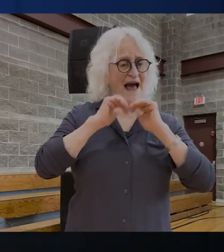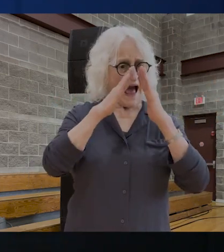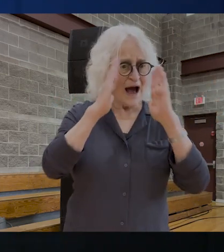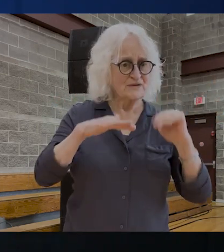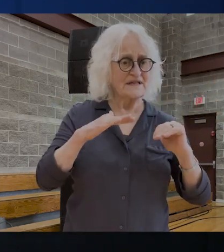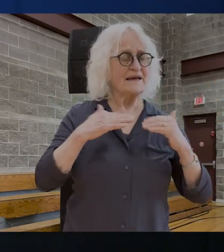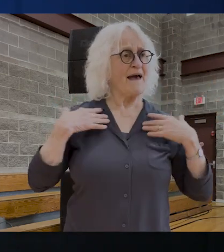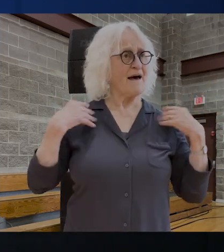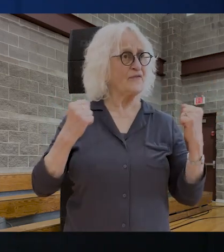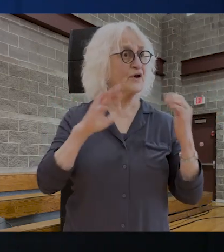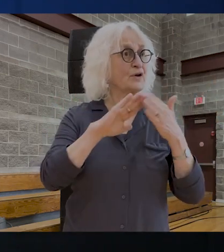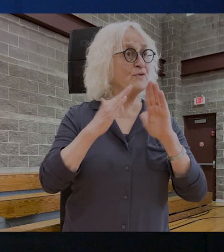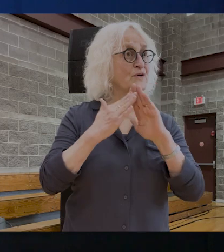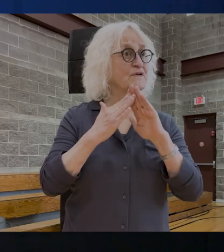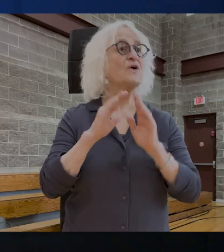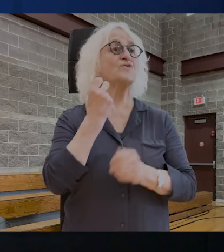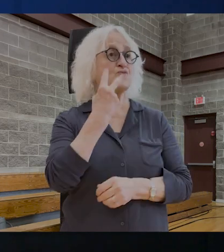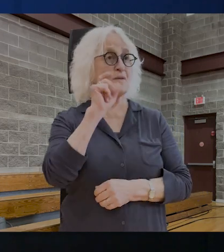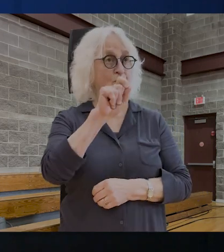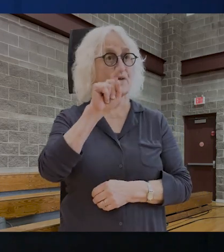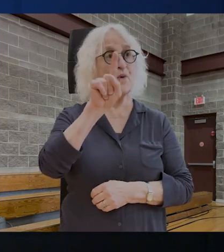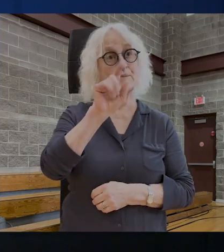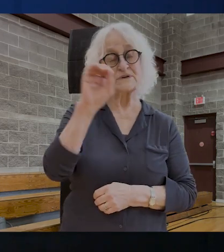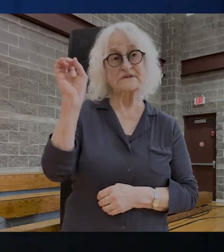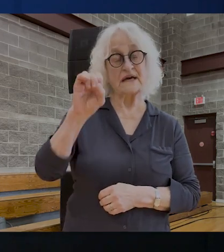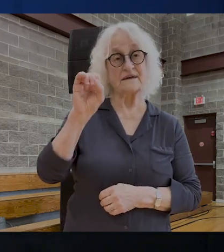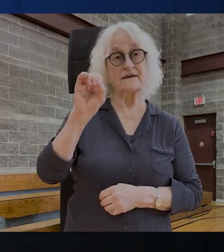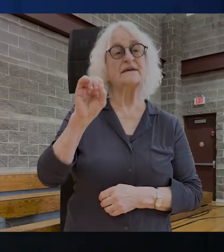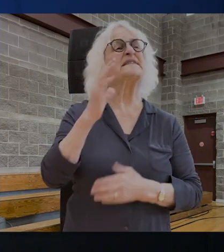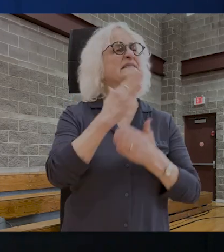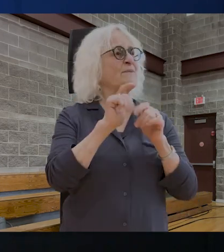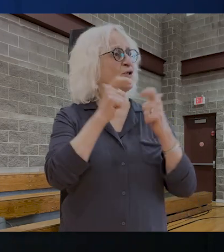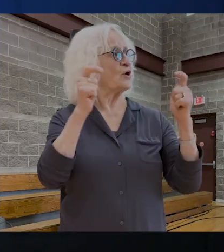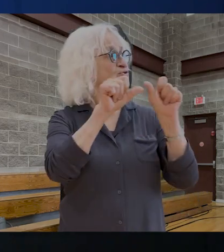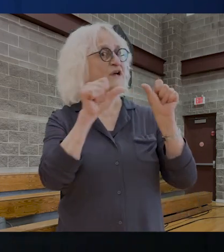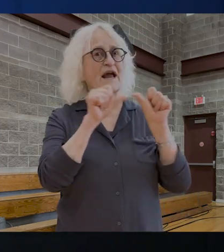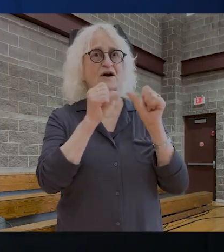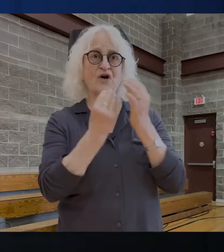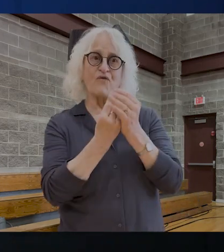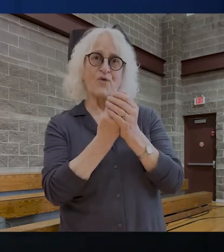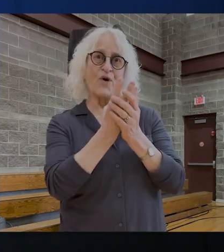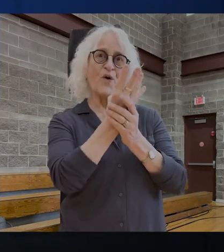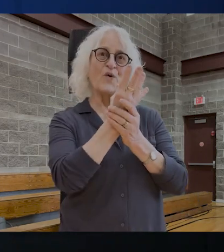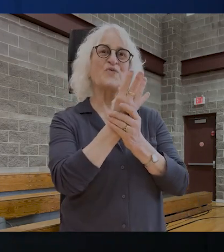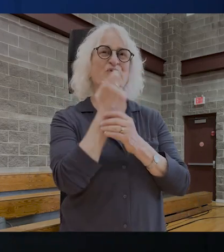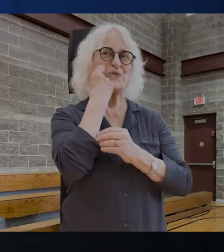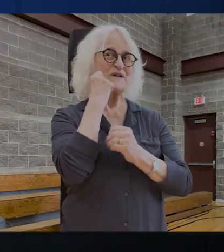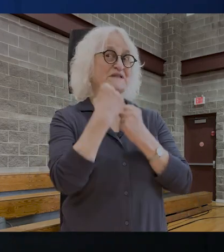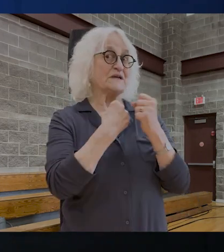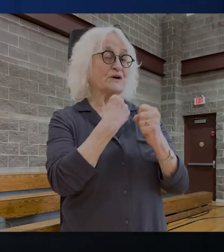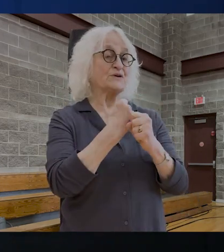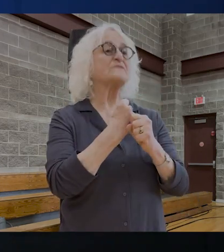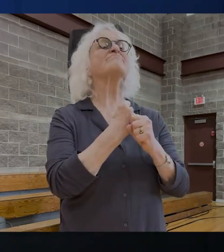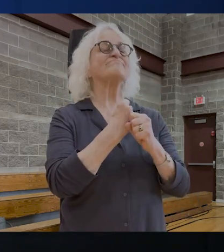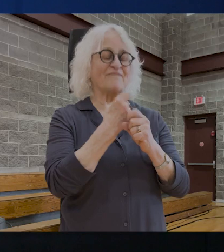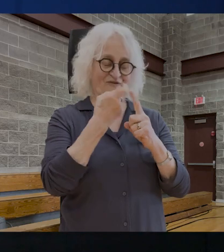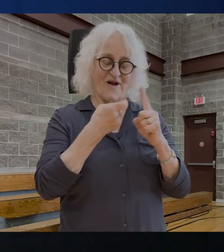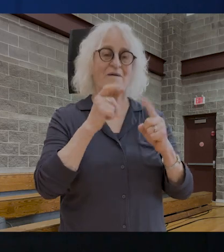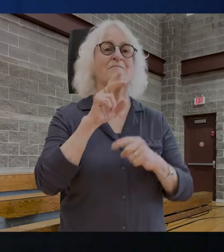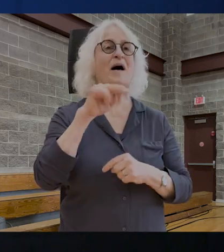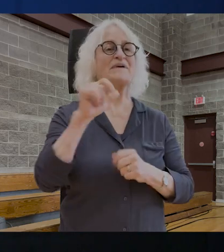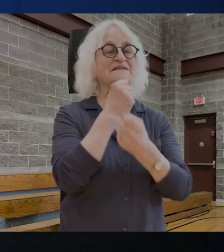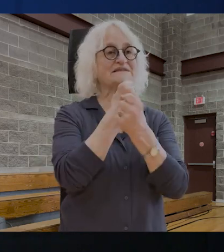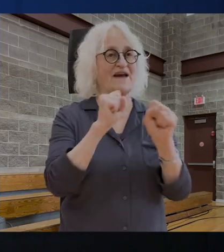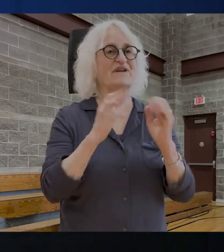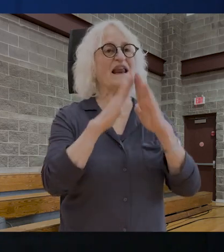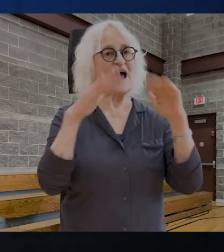healthy communities at 12.1%. Some of the largest areas of growth in recent years has been in public safety